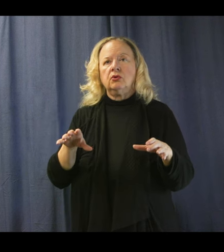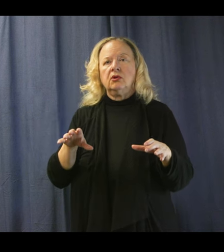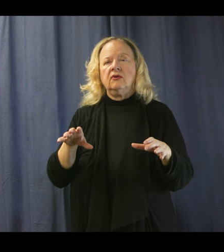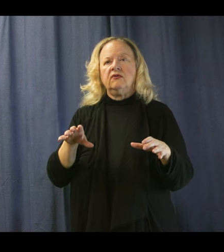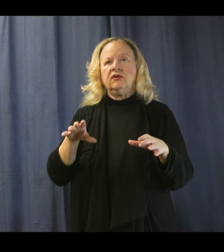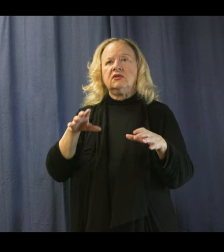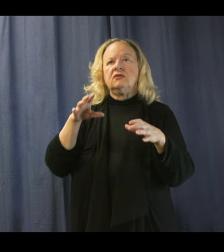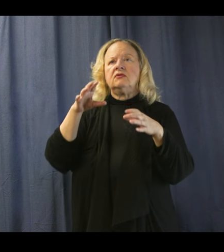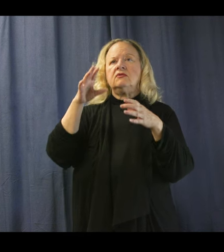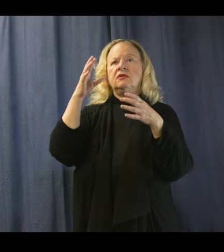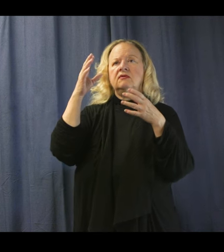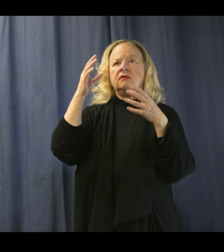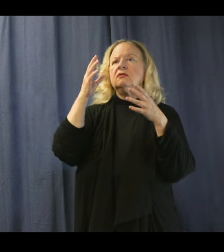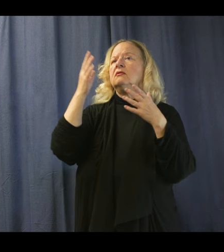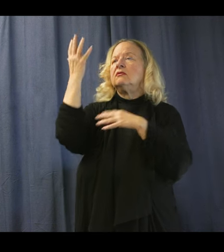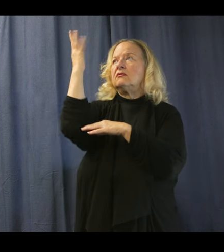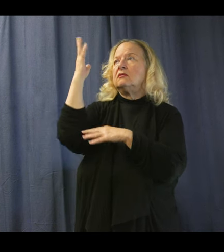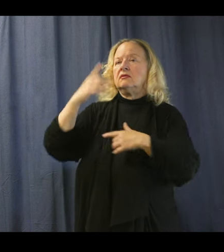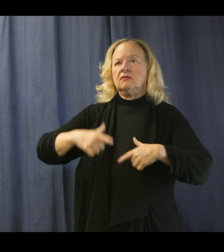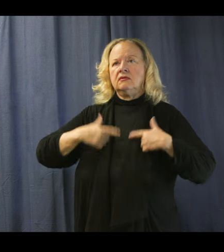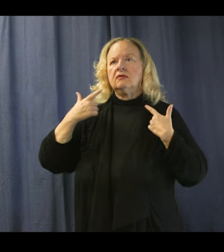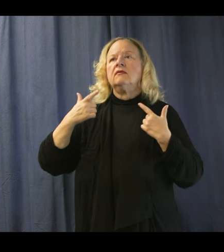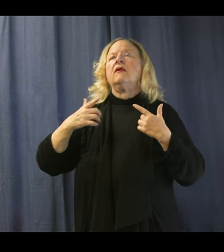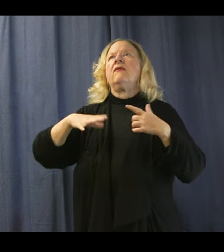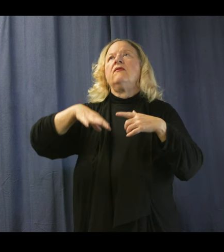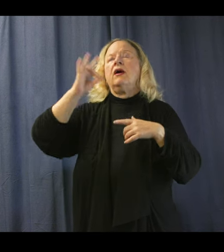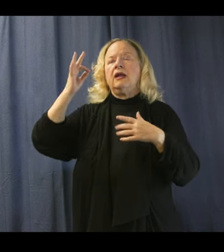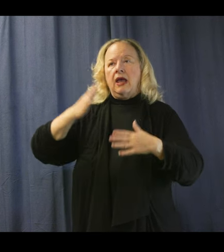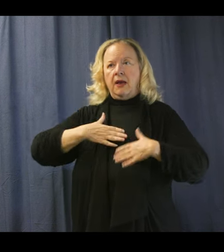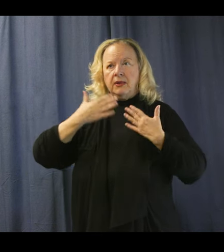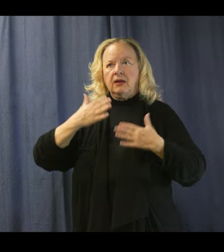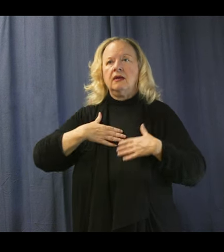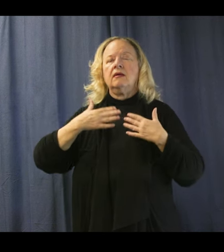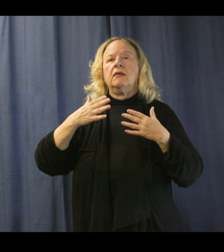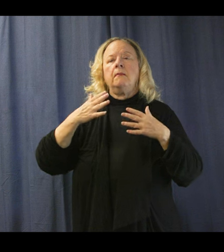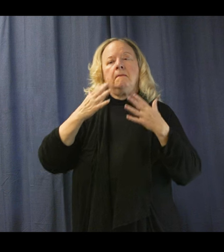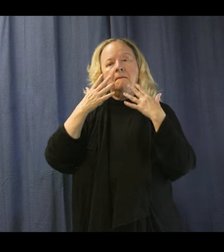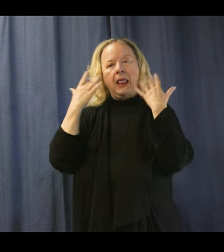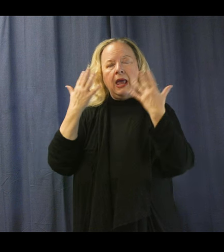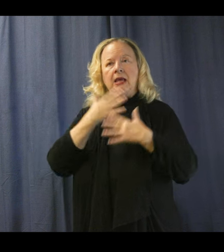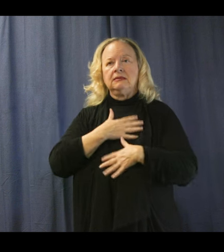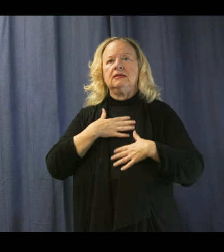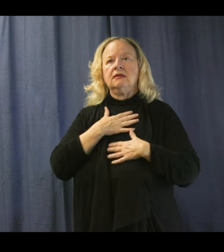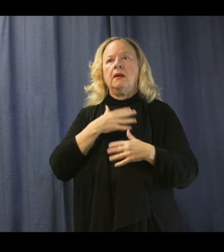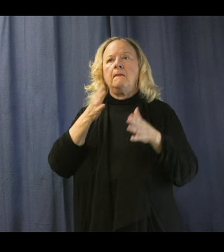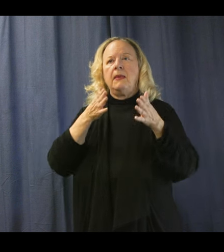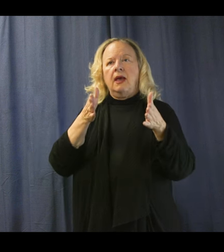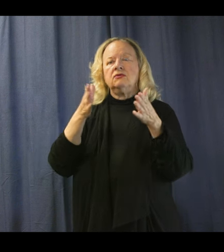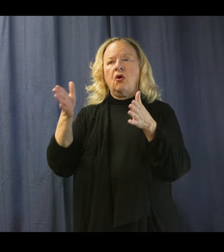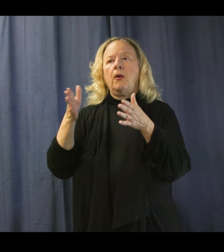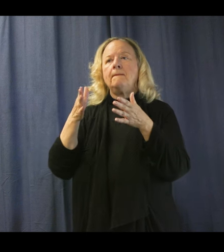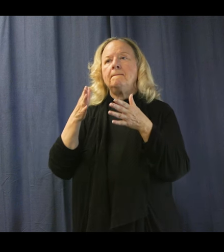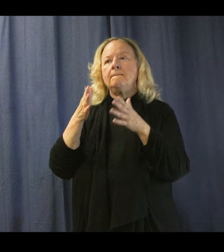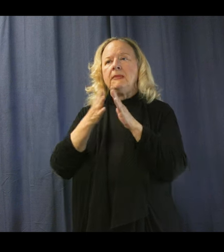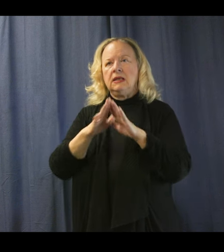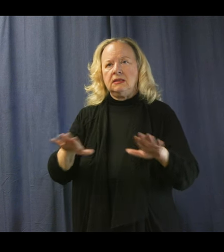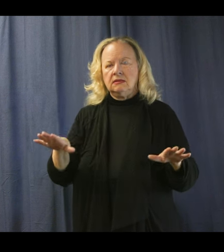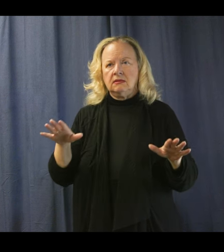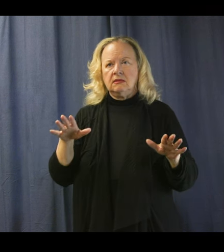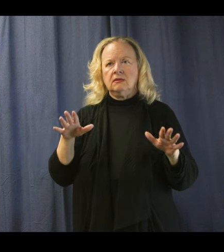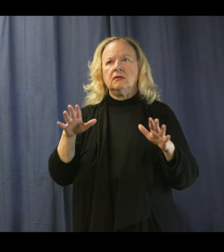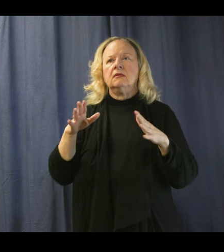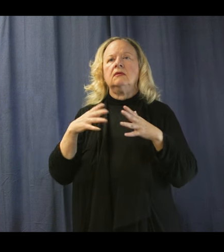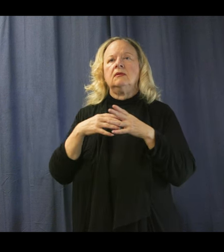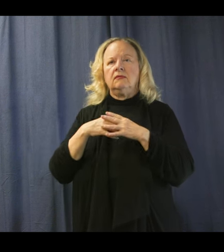It is a tree of life to those who hold fast. All who cling to it find happiness. Its ways are ways of pleasantness, and all its paths are peace.